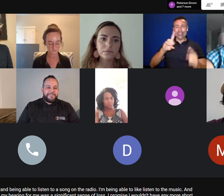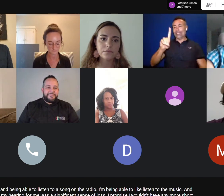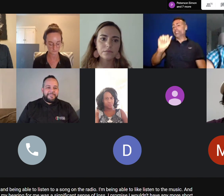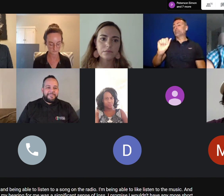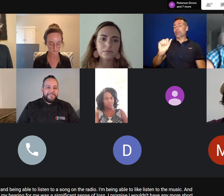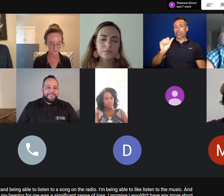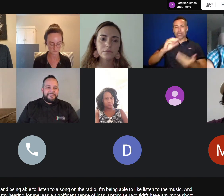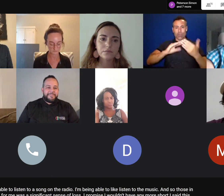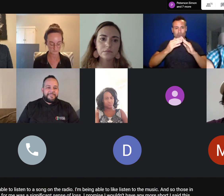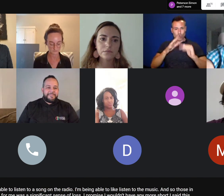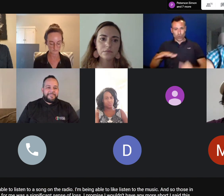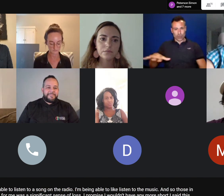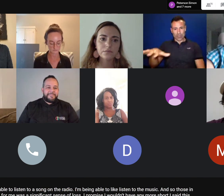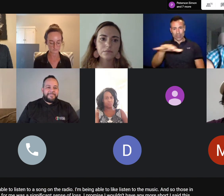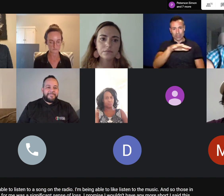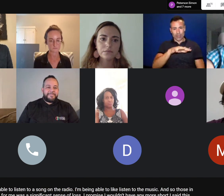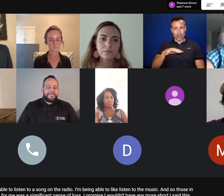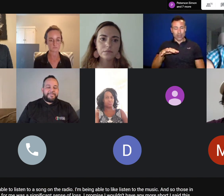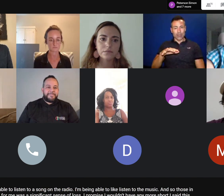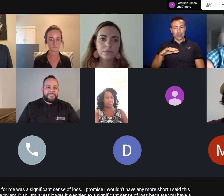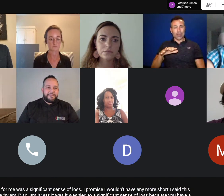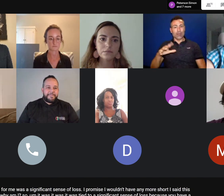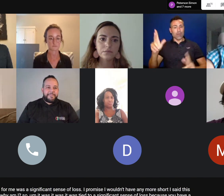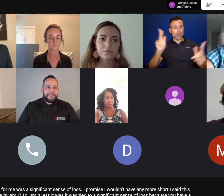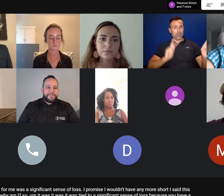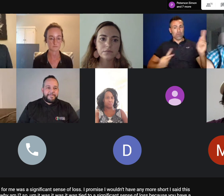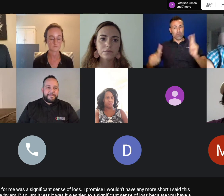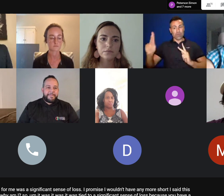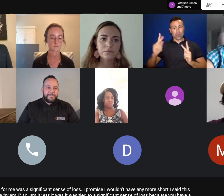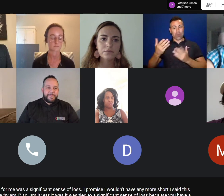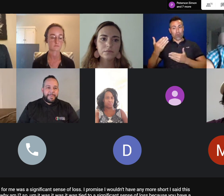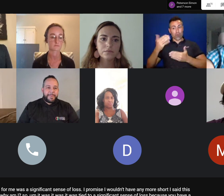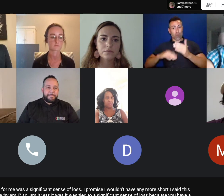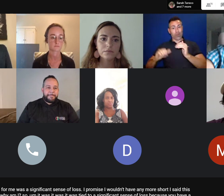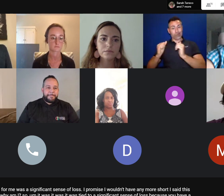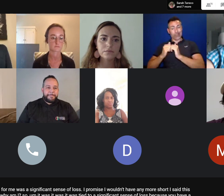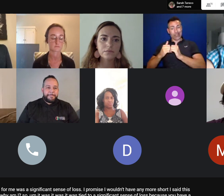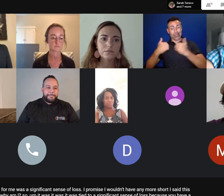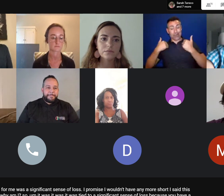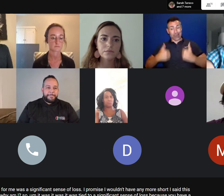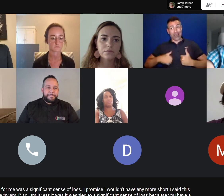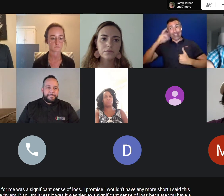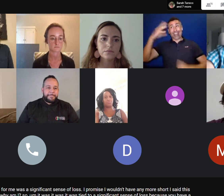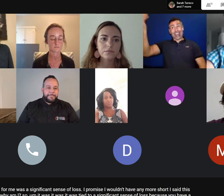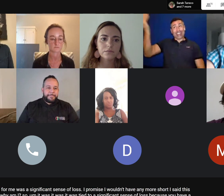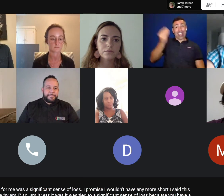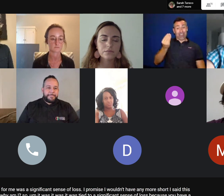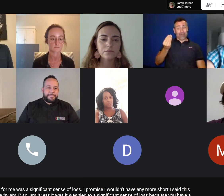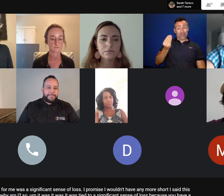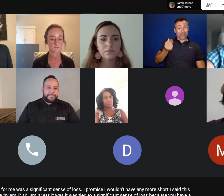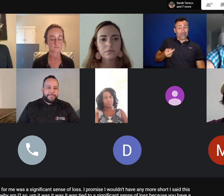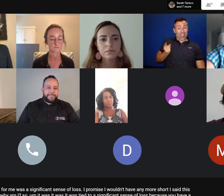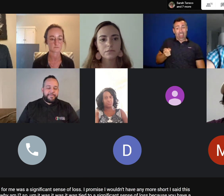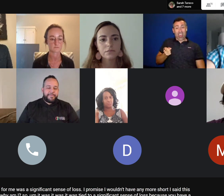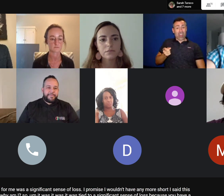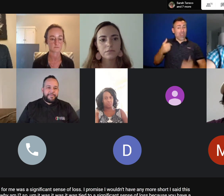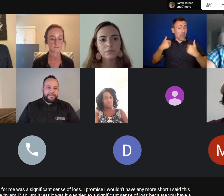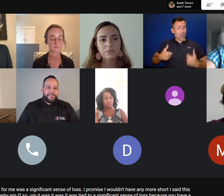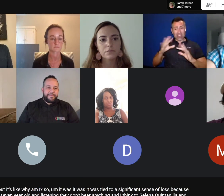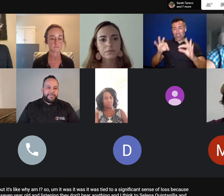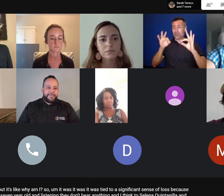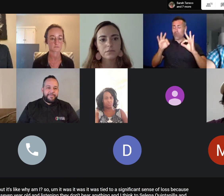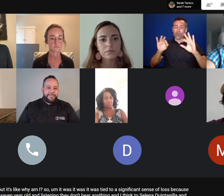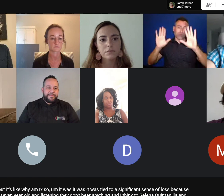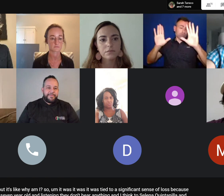have been born with the body that God gave them, and that body is perfect and incredible. But then there are other people who